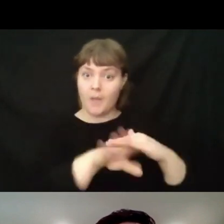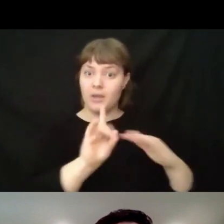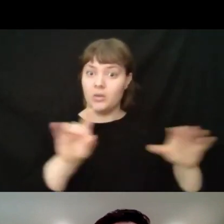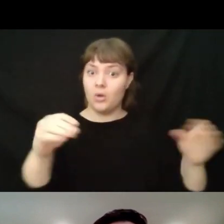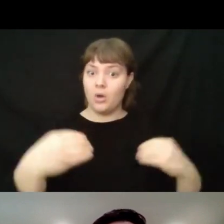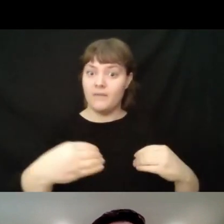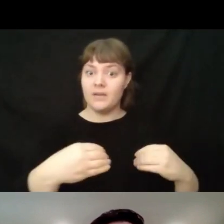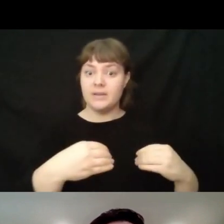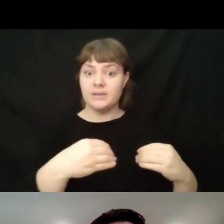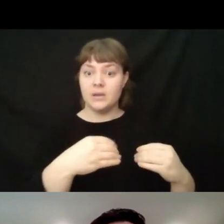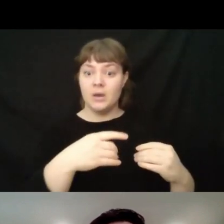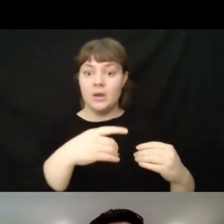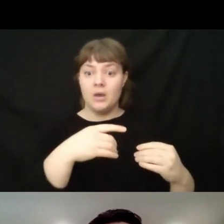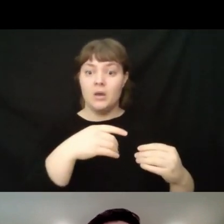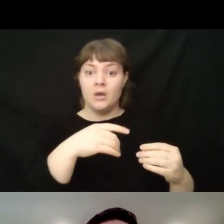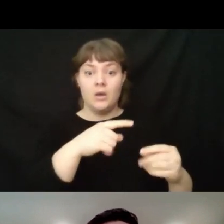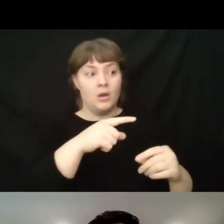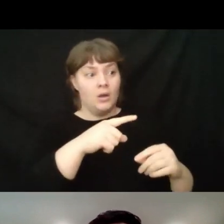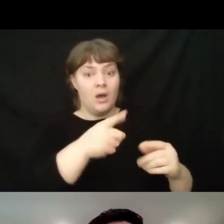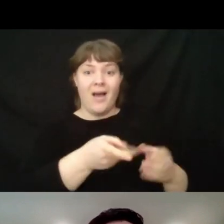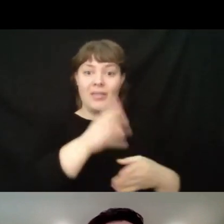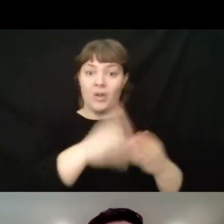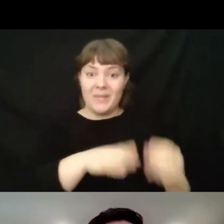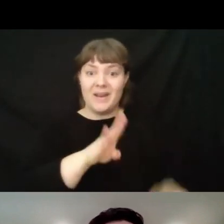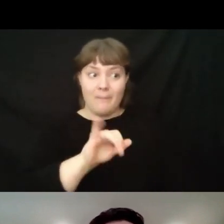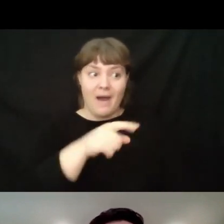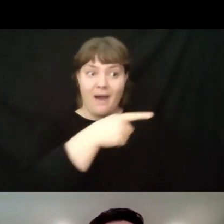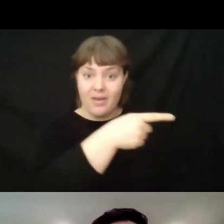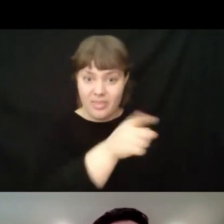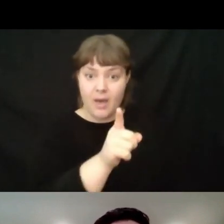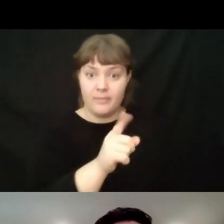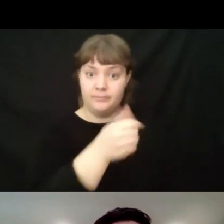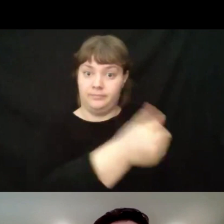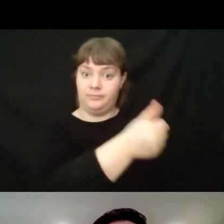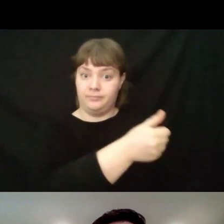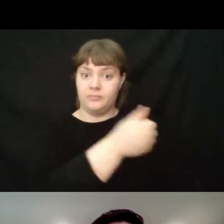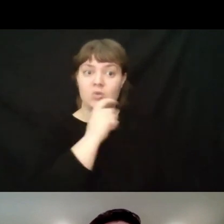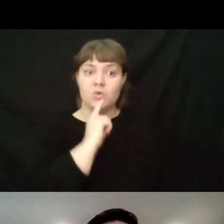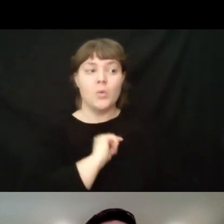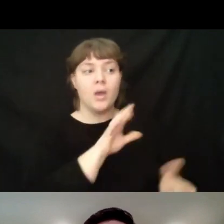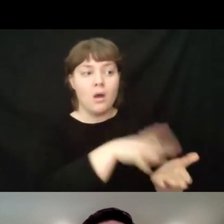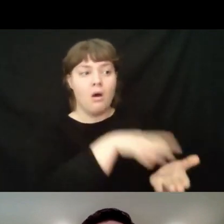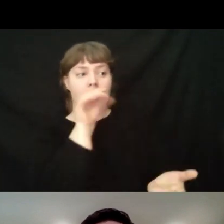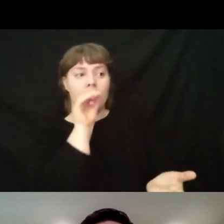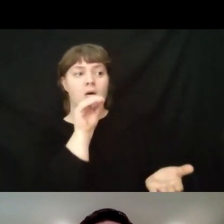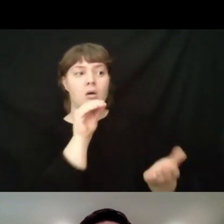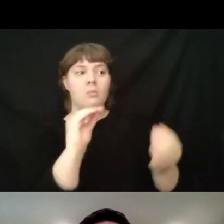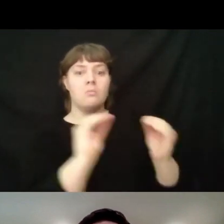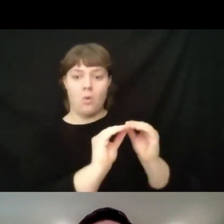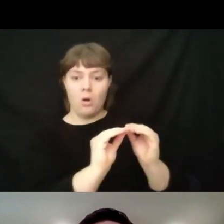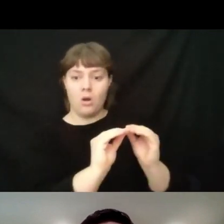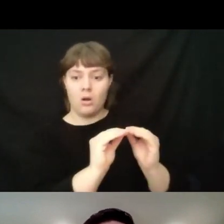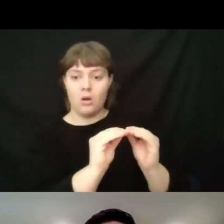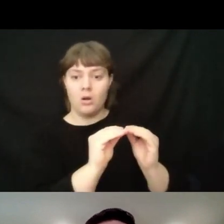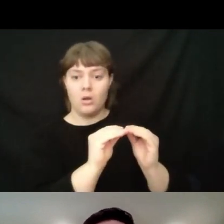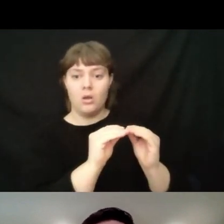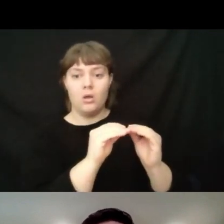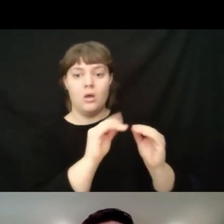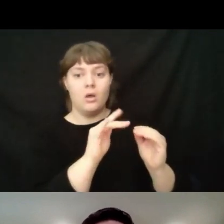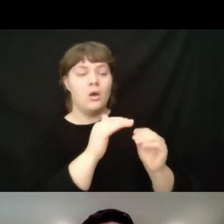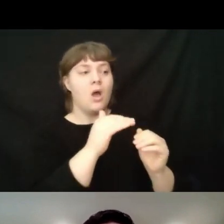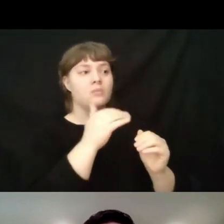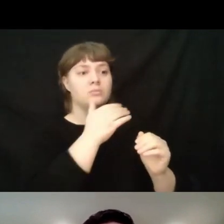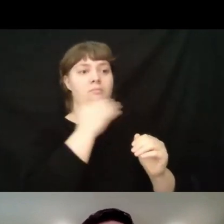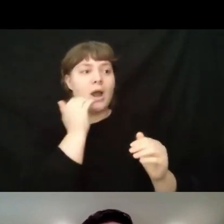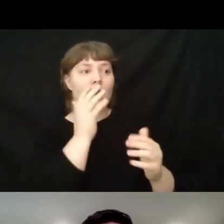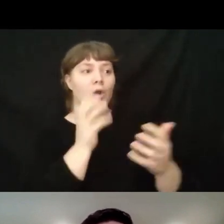are completed by them so that we can gain more information so that we can better take care of